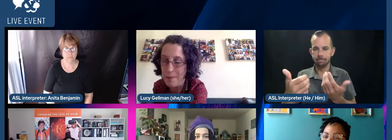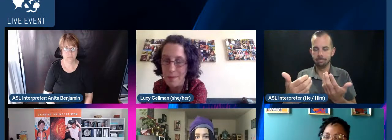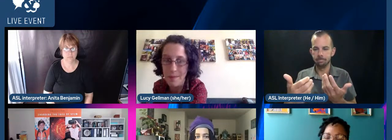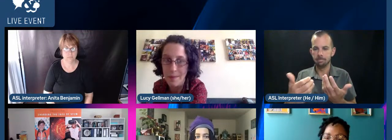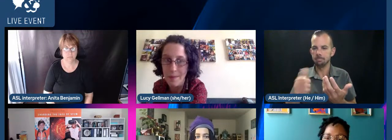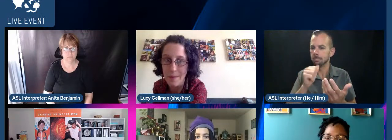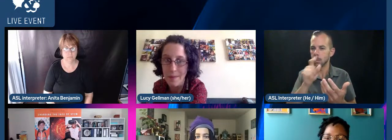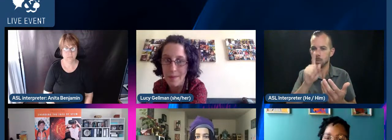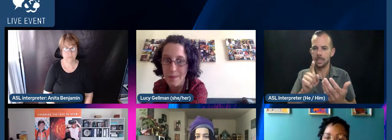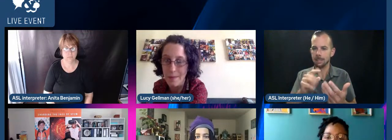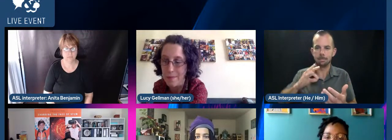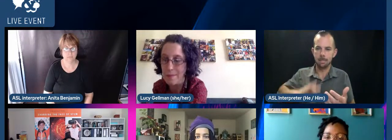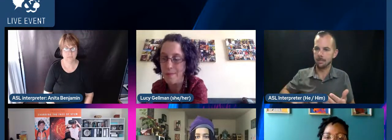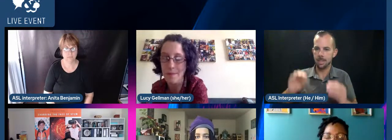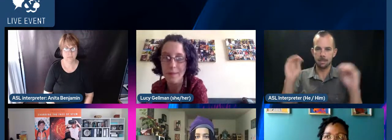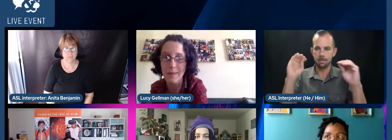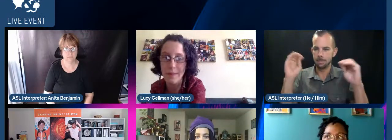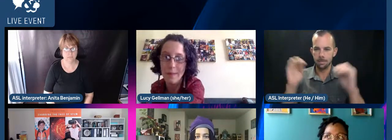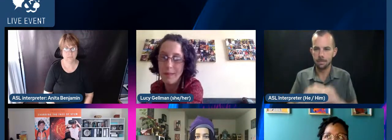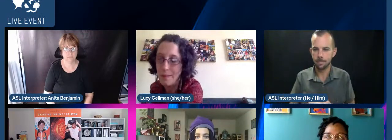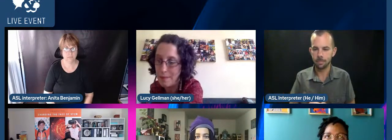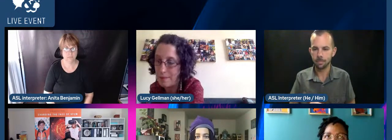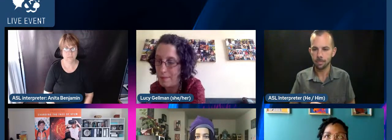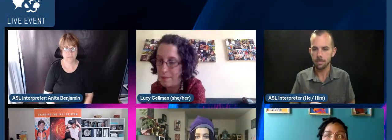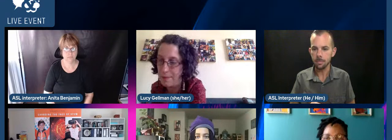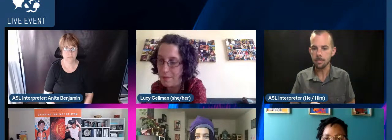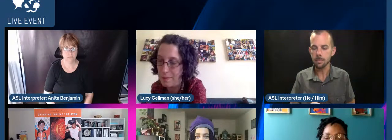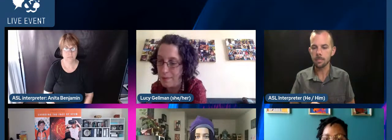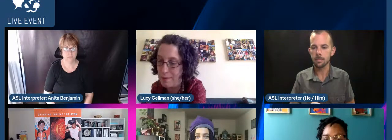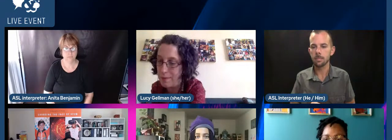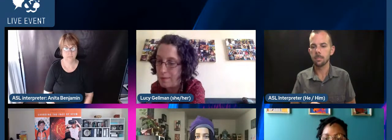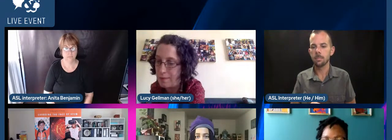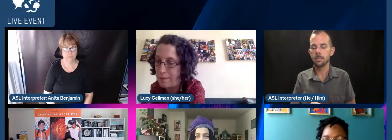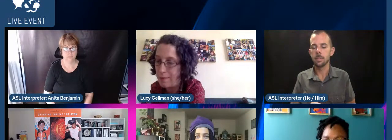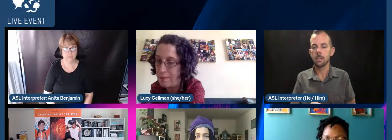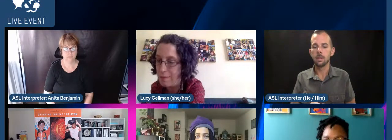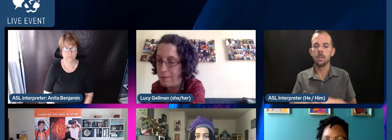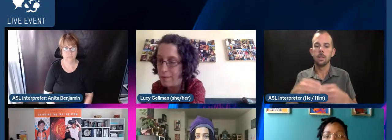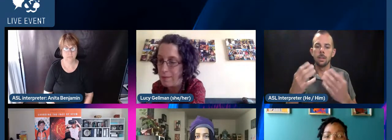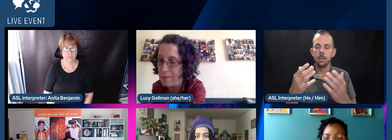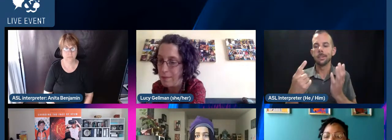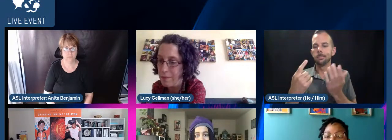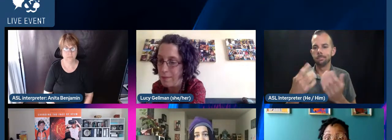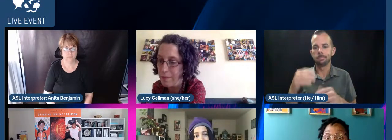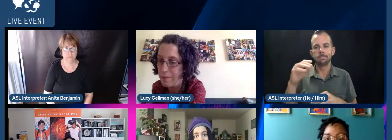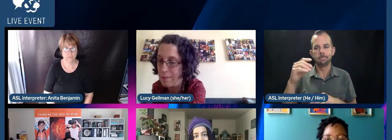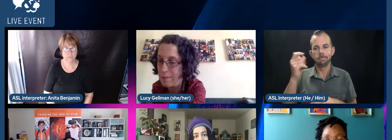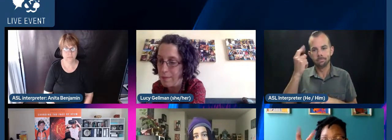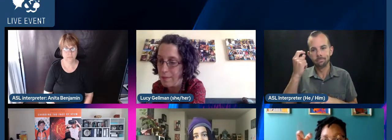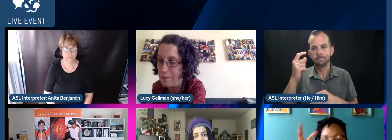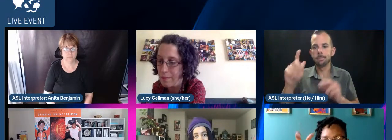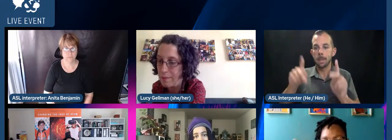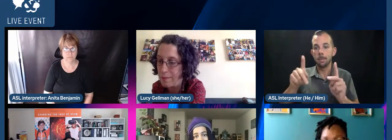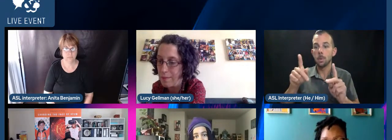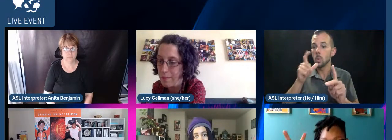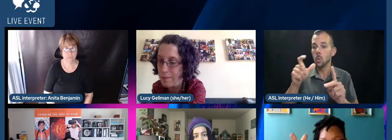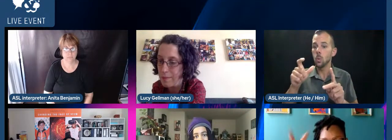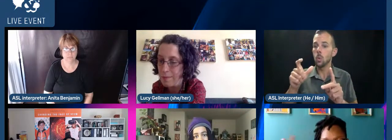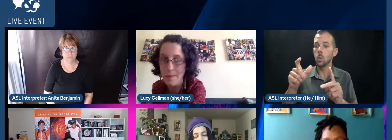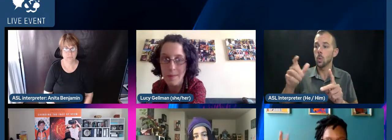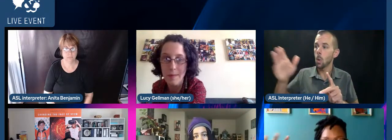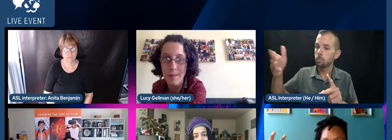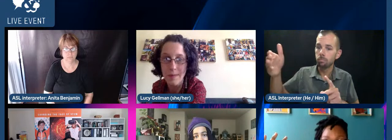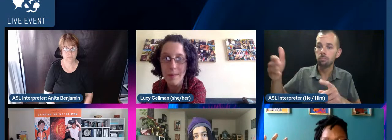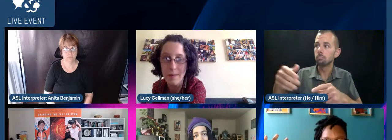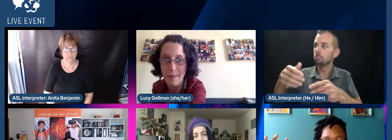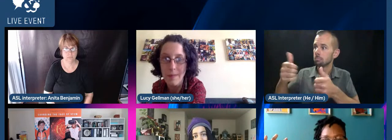sometimes people who are pat on the back because they're doing good work get like treated like they are celebrities by that kind